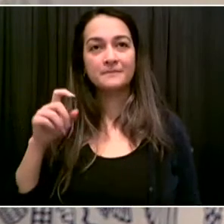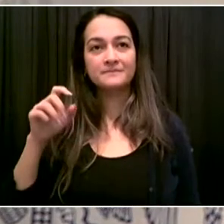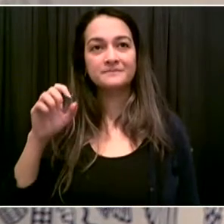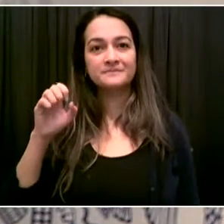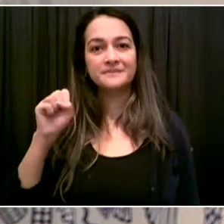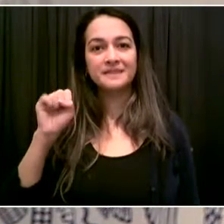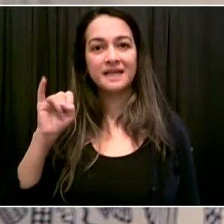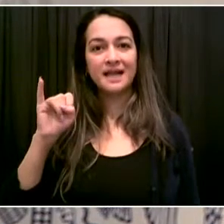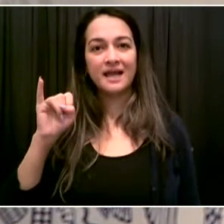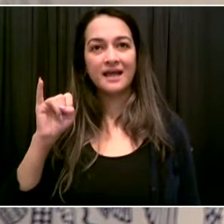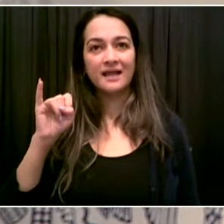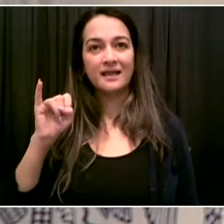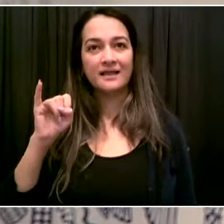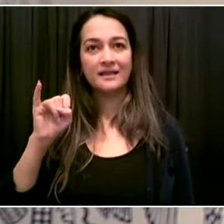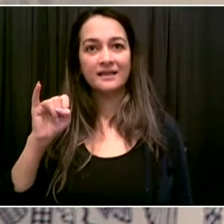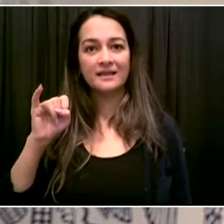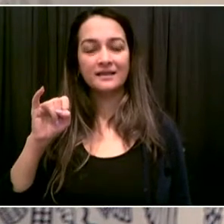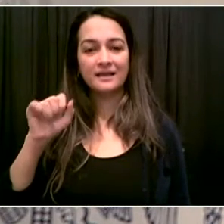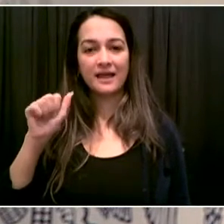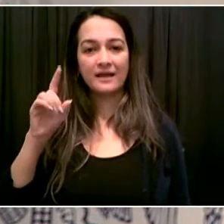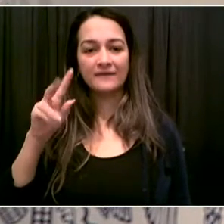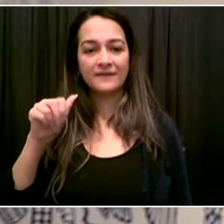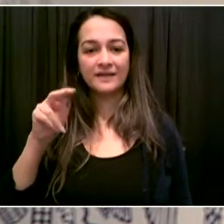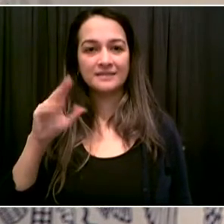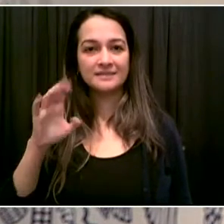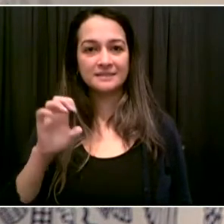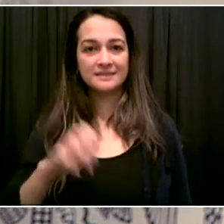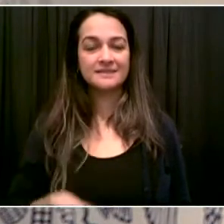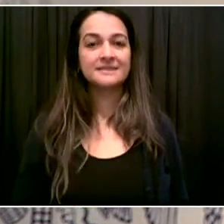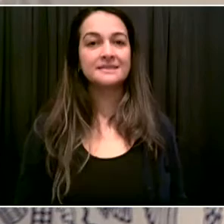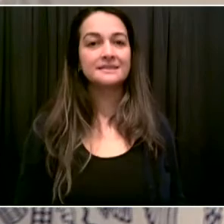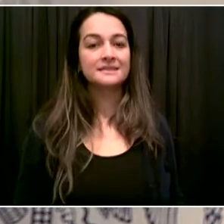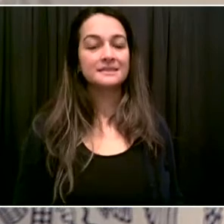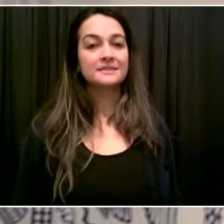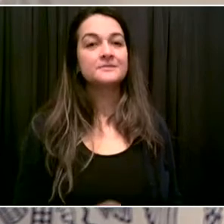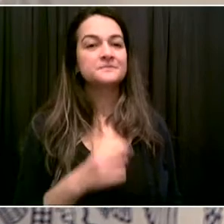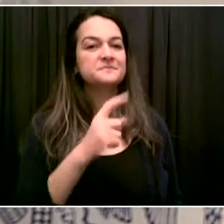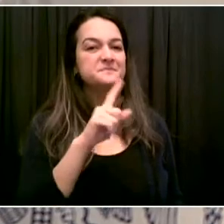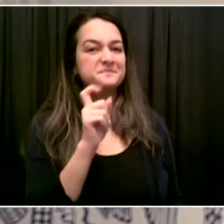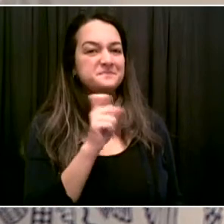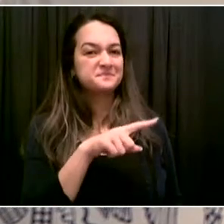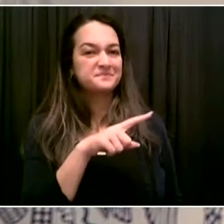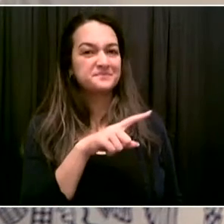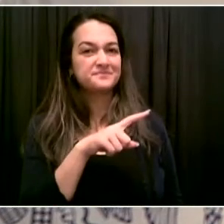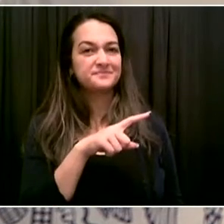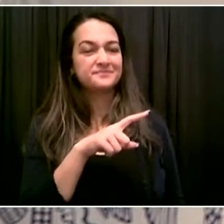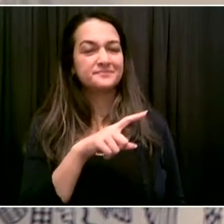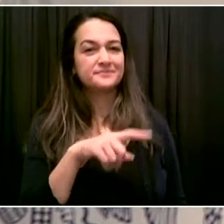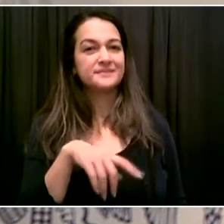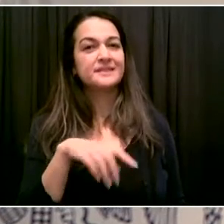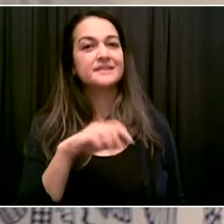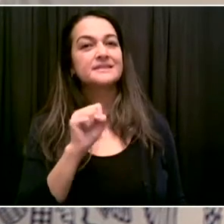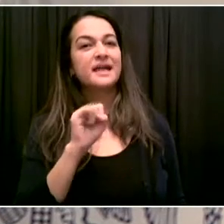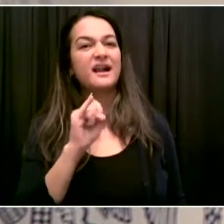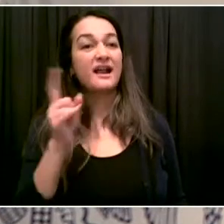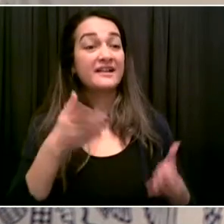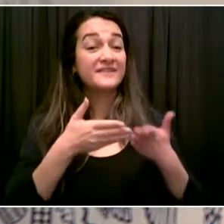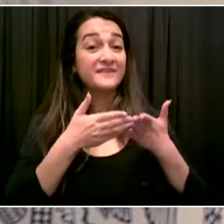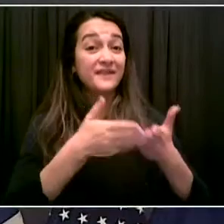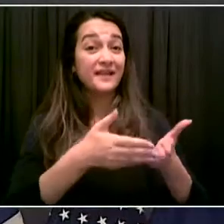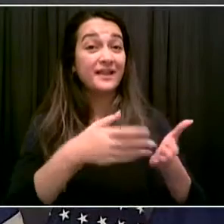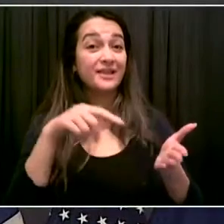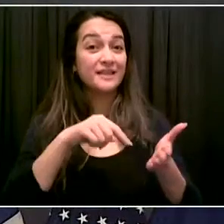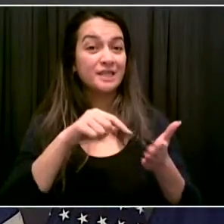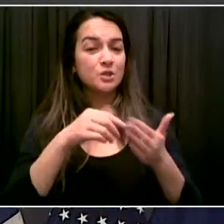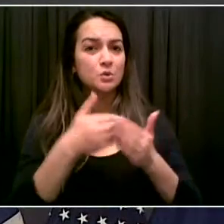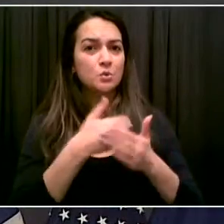Alice class ferries, when Staten Islanders and New Yorkers more broadly should expect them. I'm going to turn to Hank. I think the